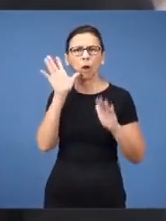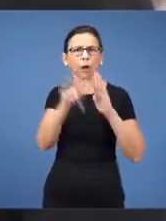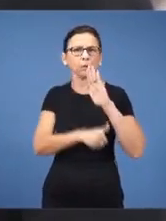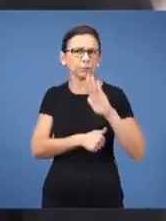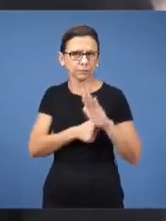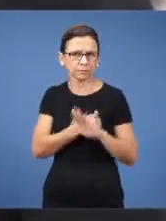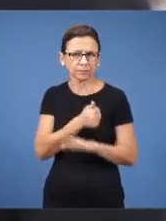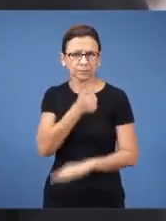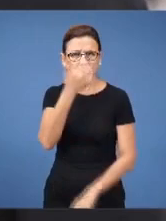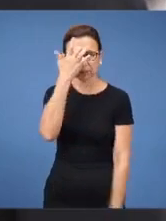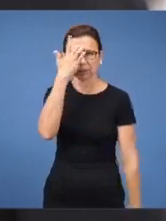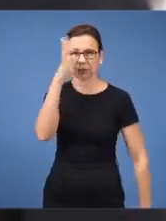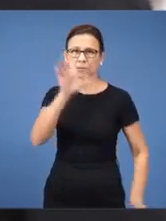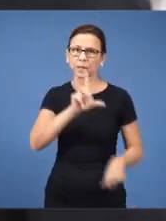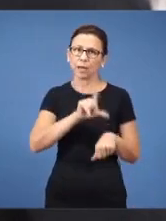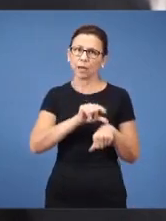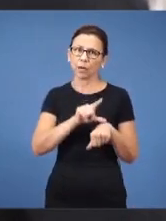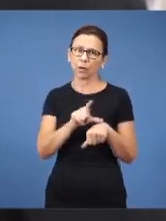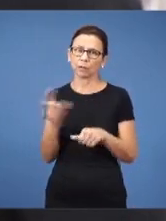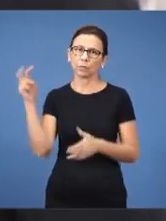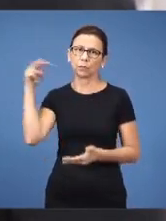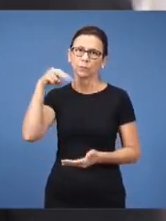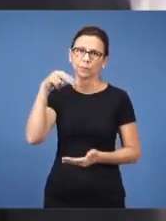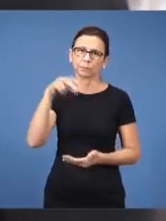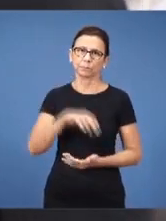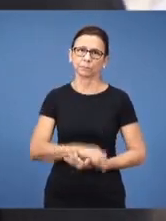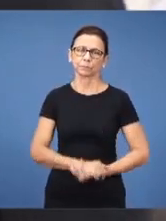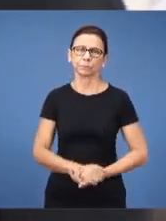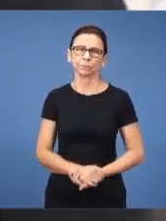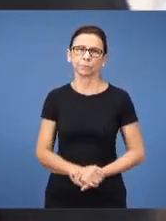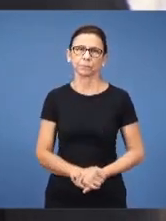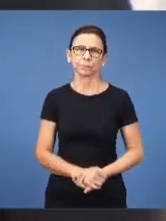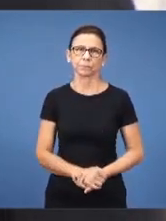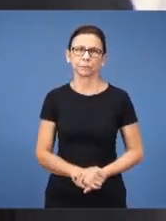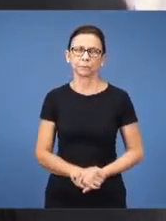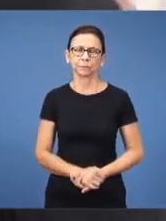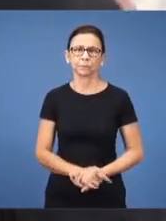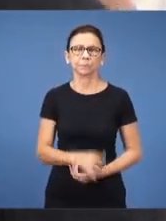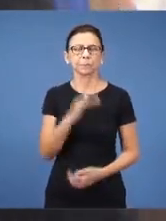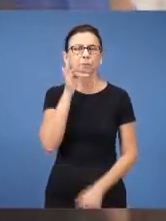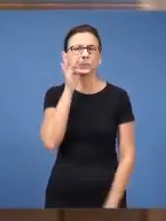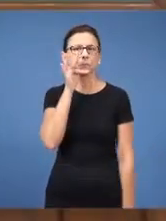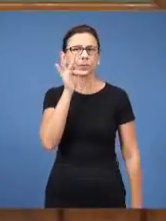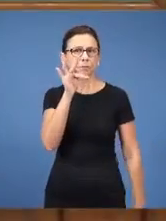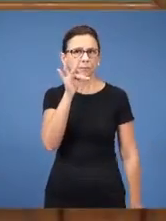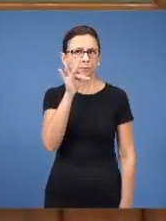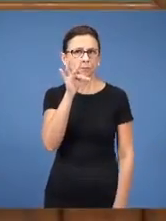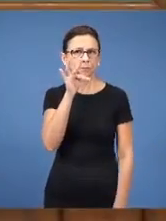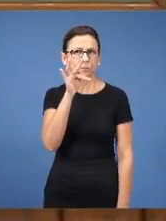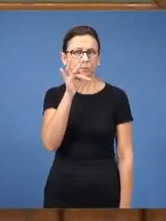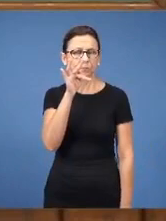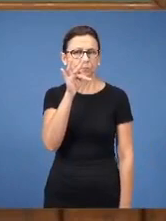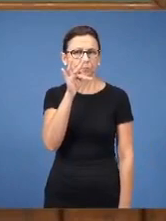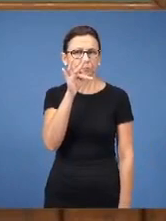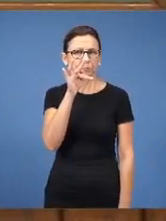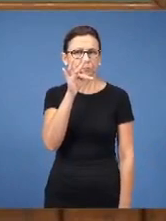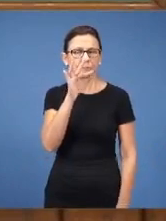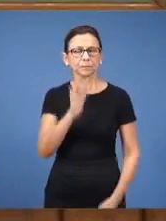come upon you as a thief, and you will not know what hour I will come upon